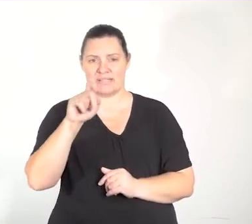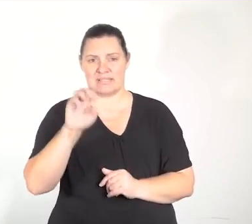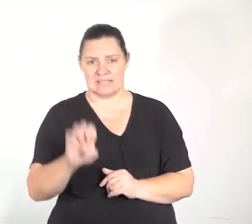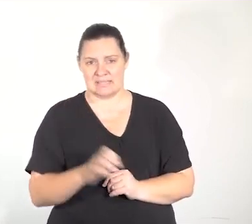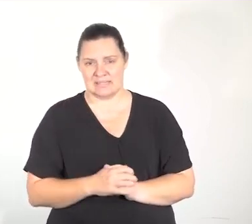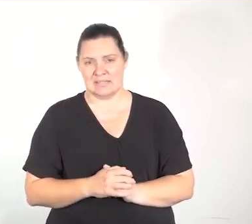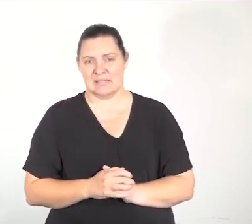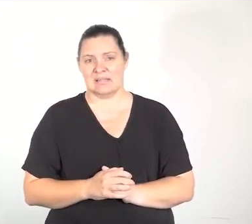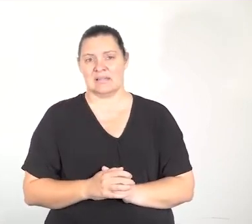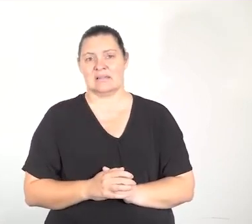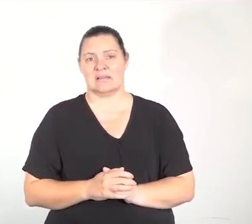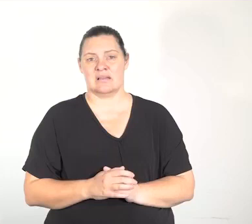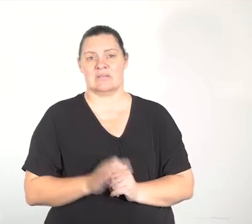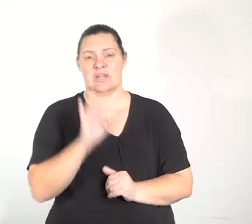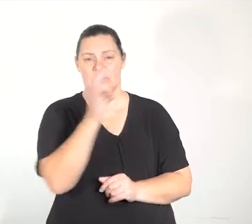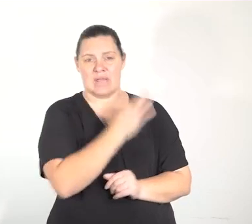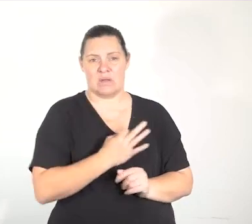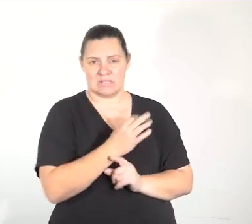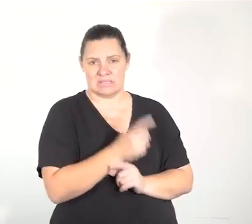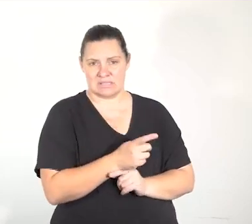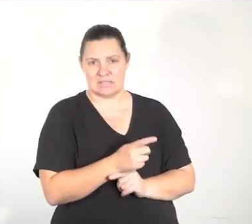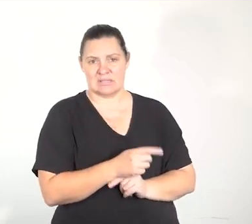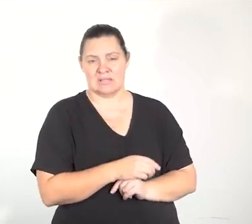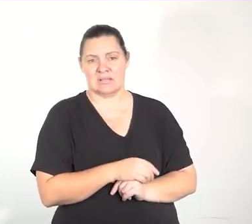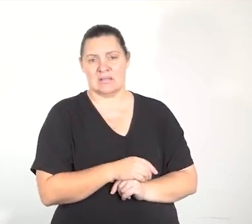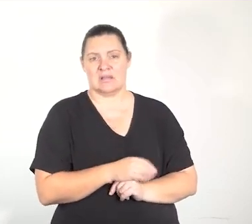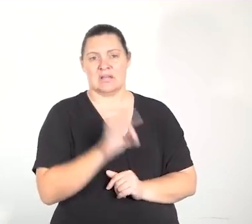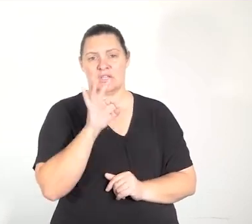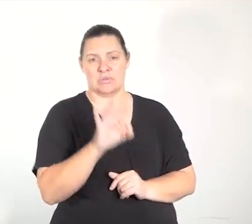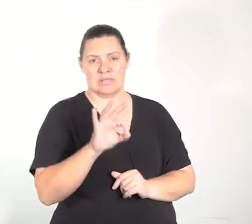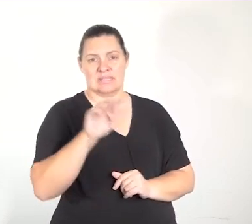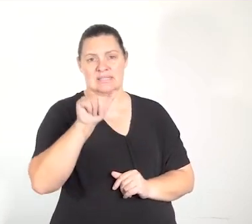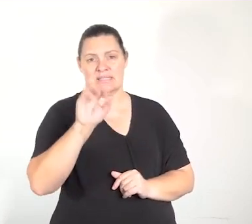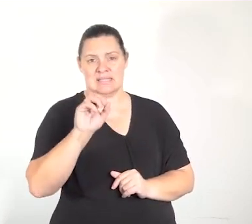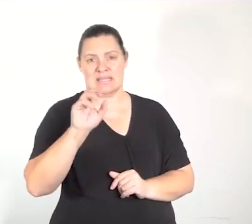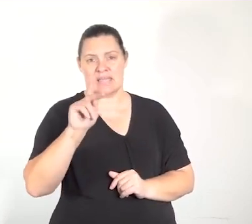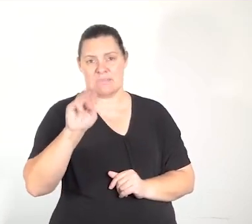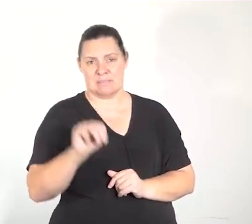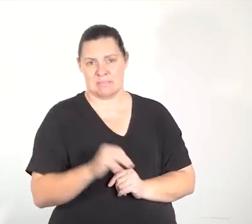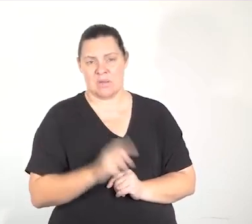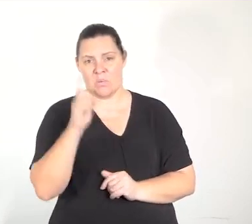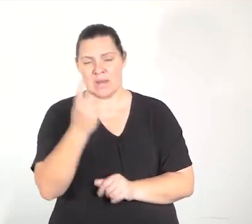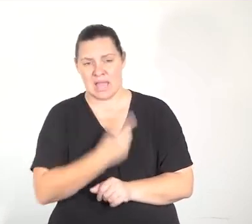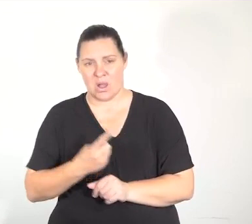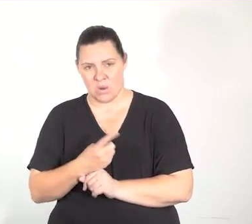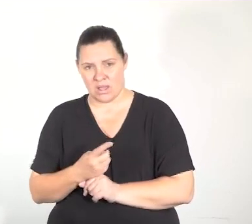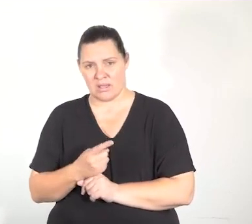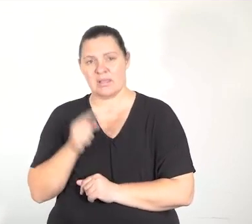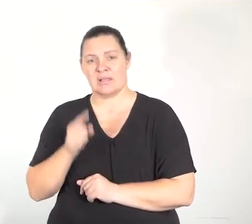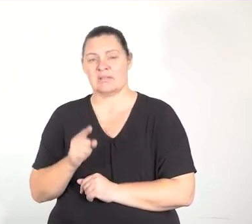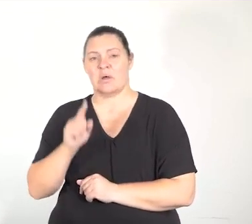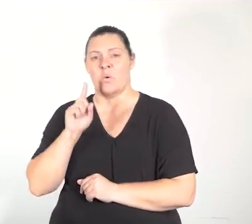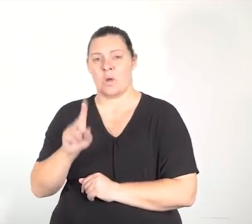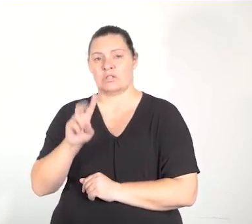here. Distance is to time. In 3 hours, it was traveled 360 kilometers. In 1 hour, that